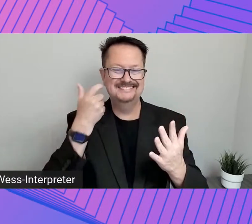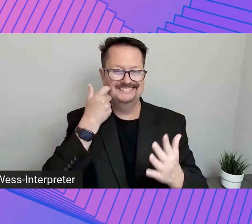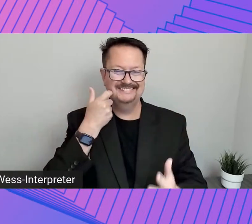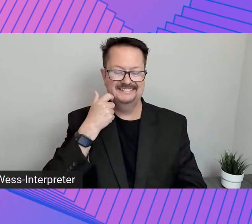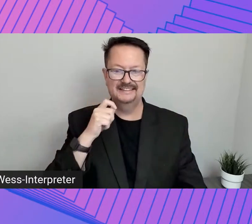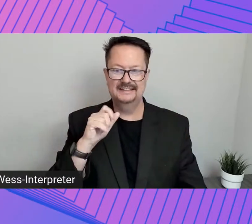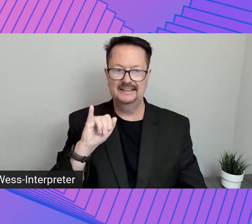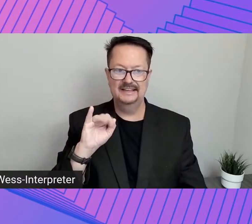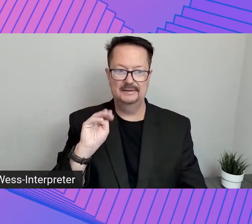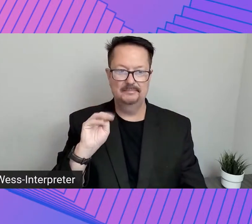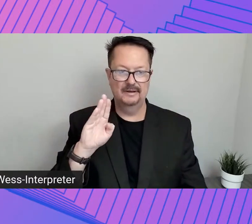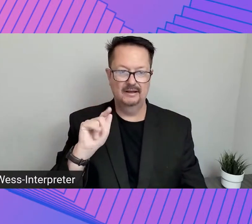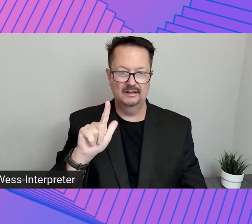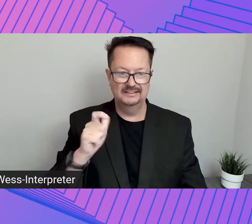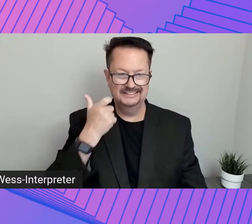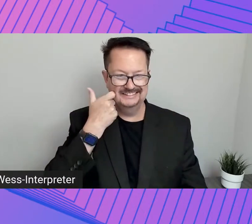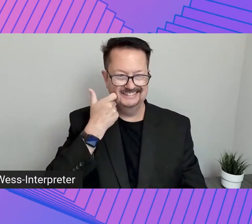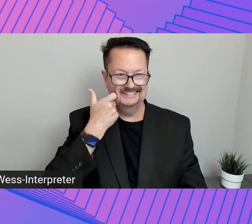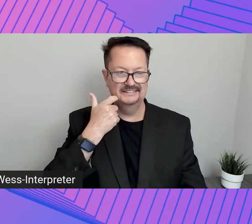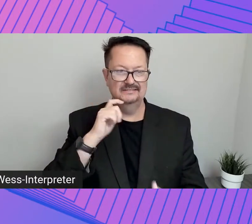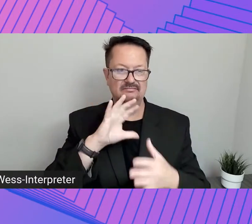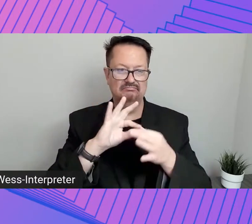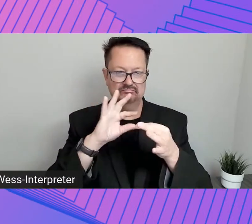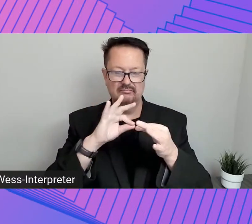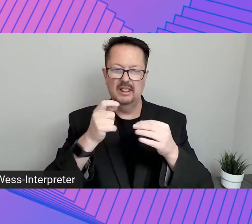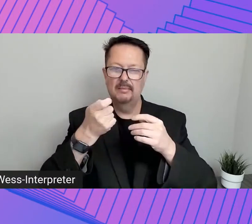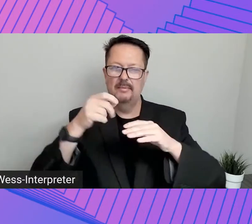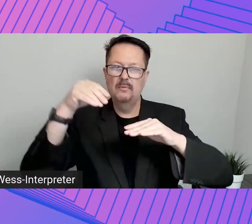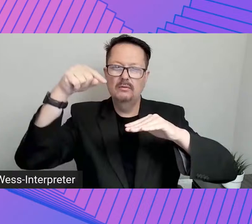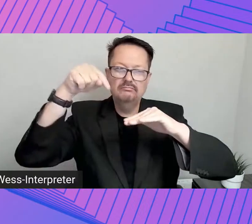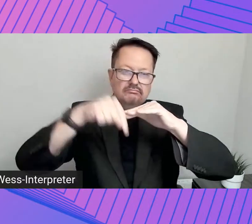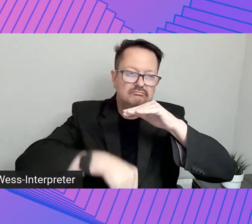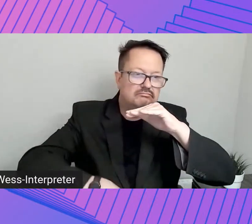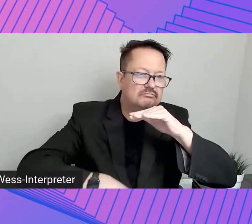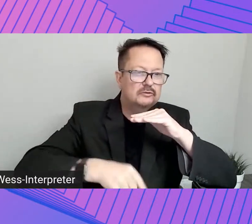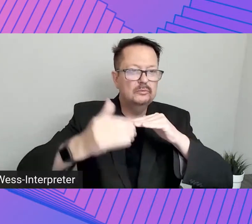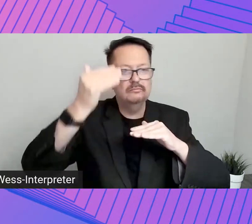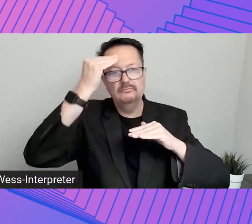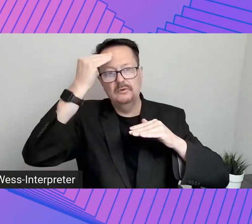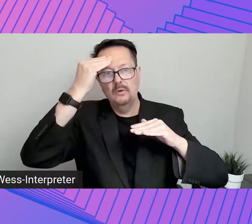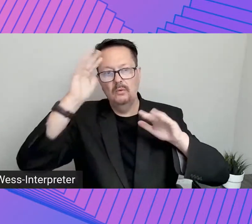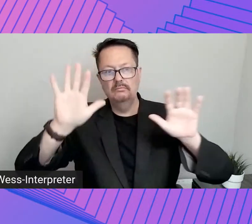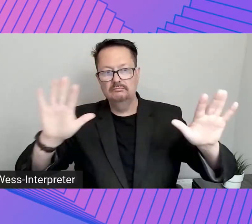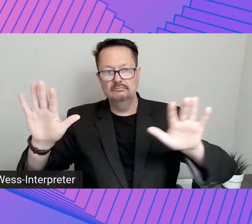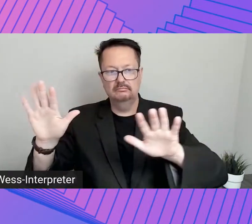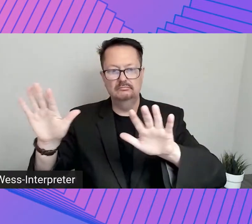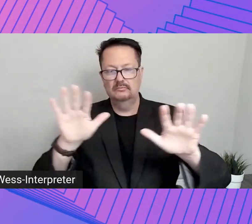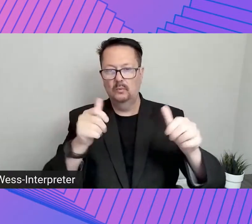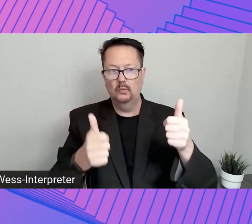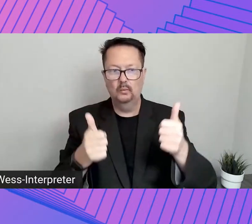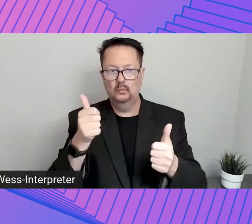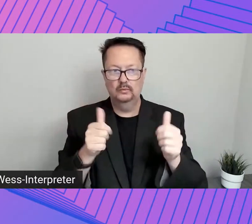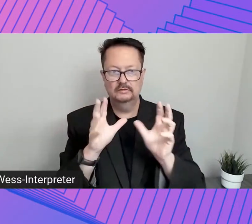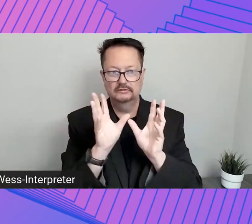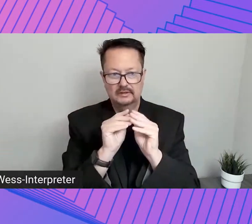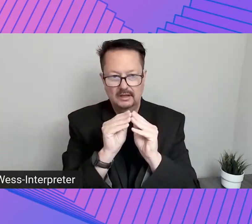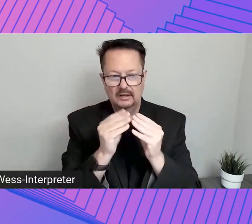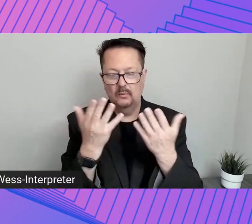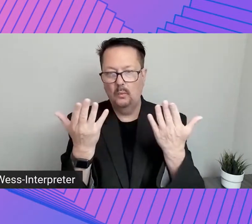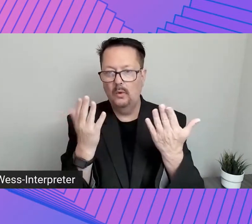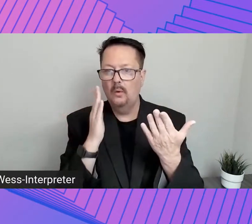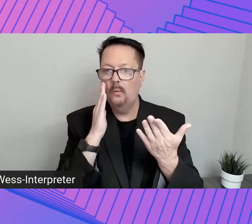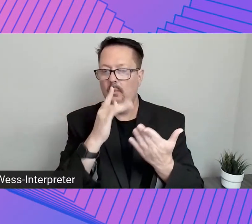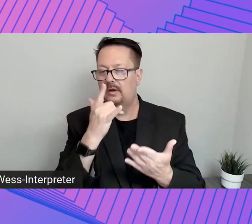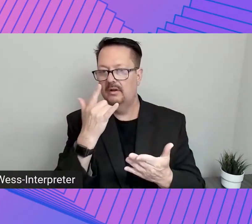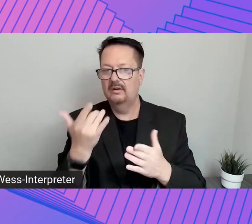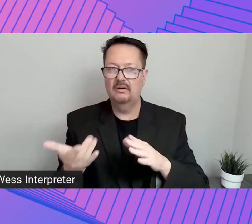go a little bit deeper for you so you can get some insight into what these sessions are and what they're going to cover to find out if